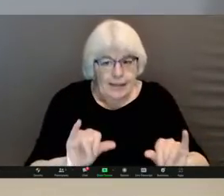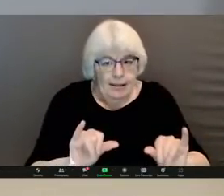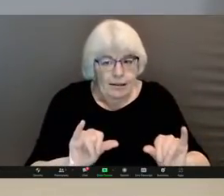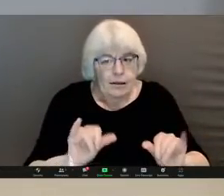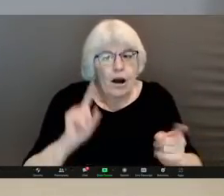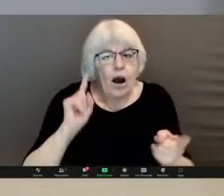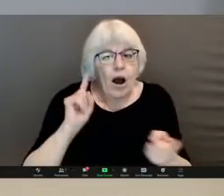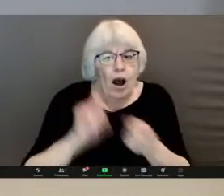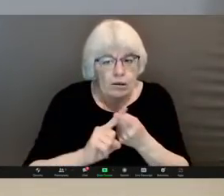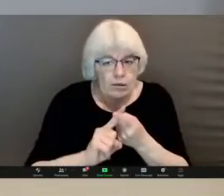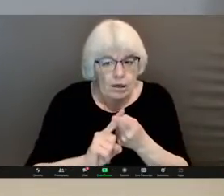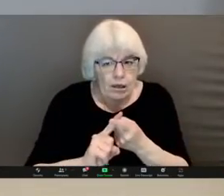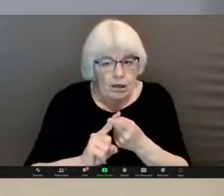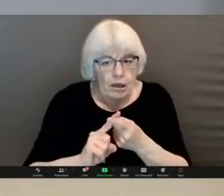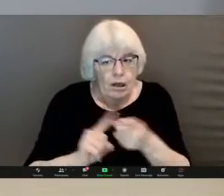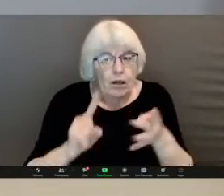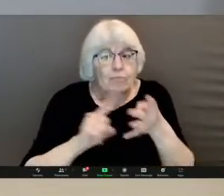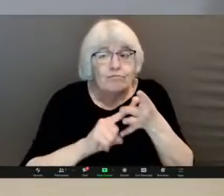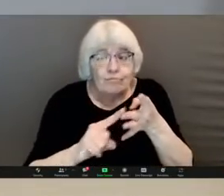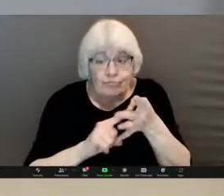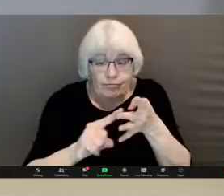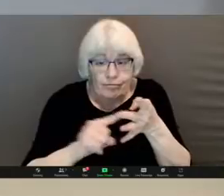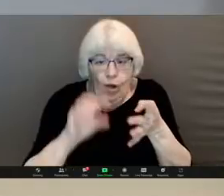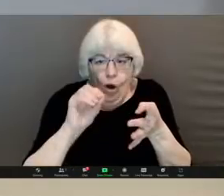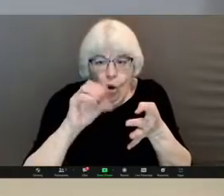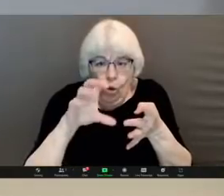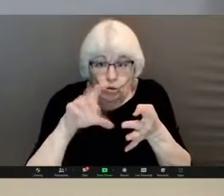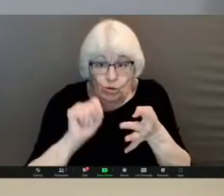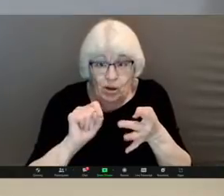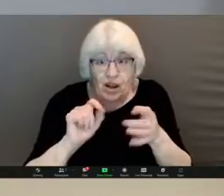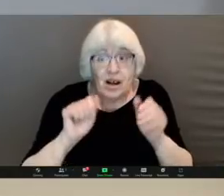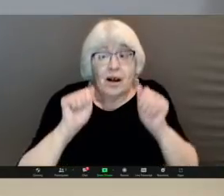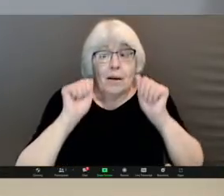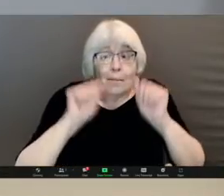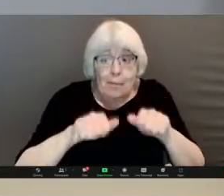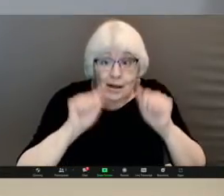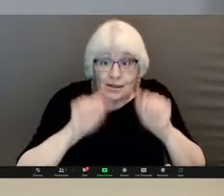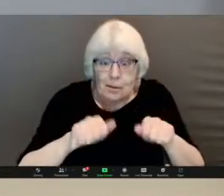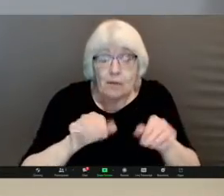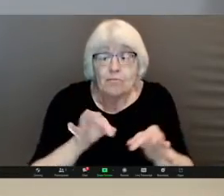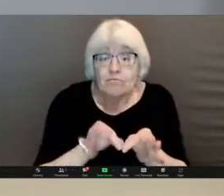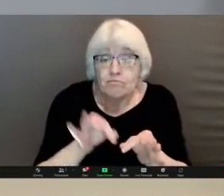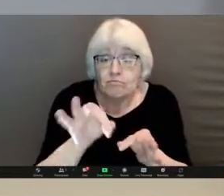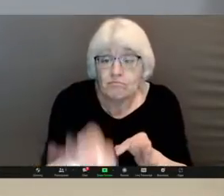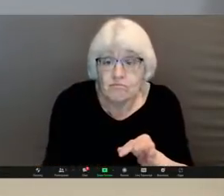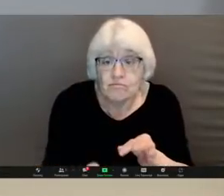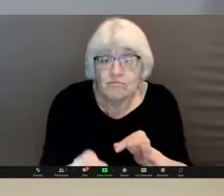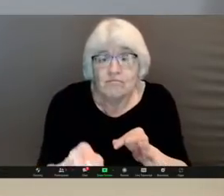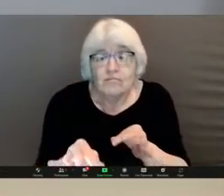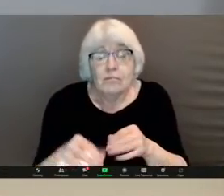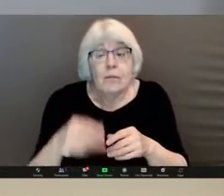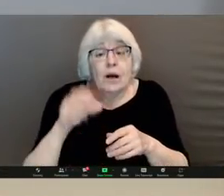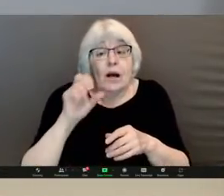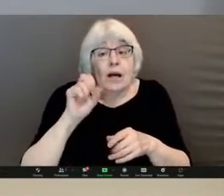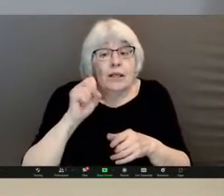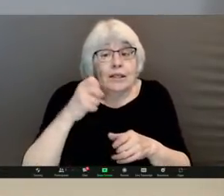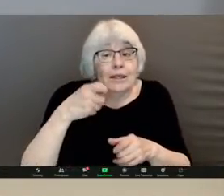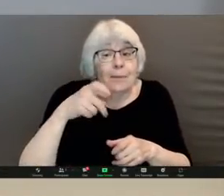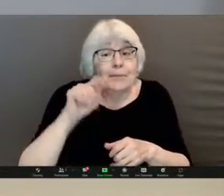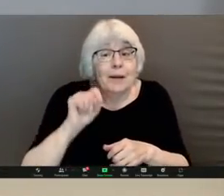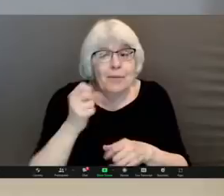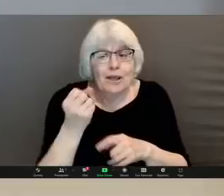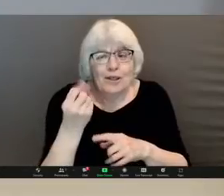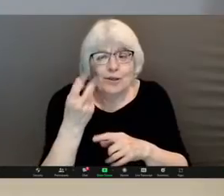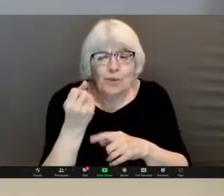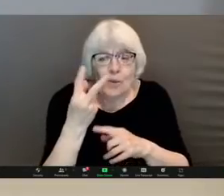the September 12th date around the cohorts and gathering limits, that we would not be lifting